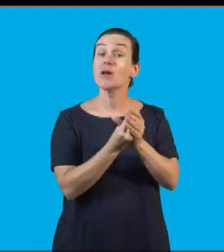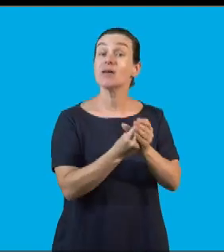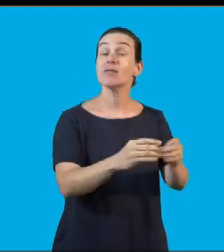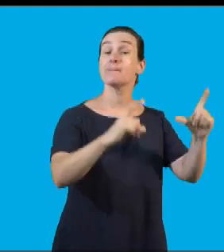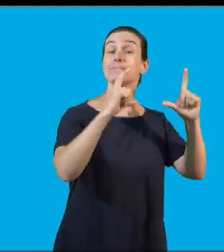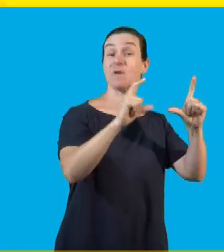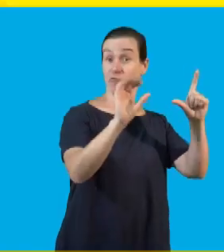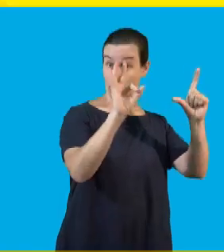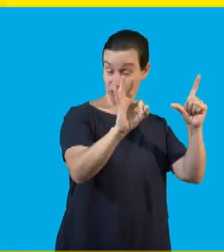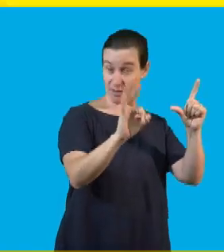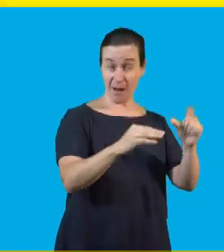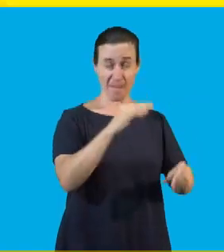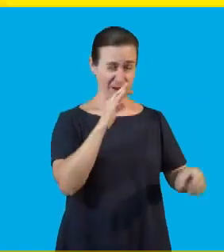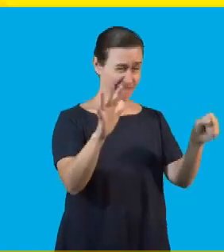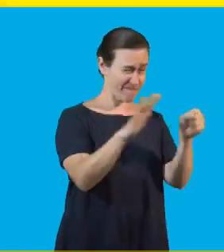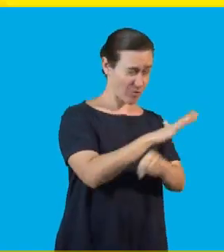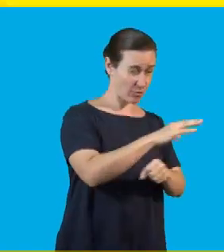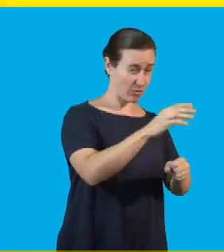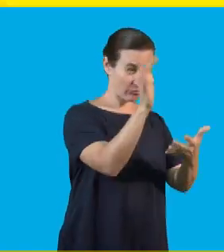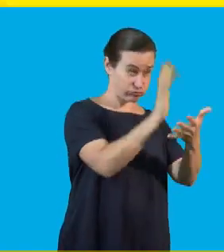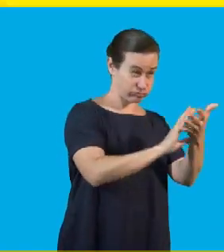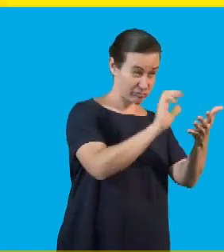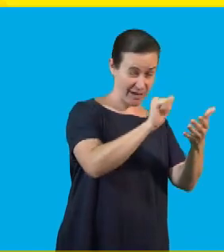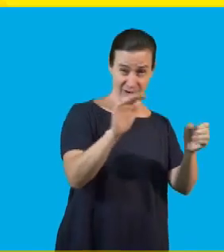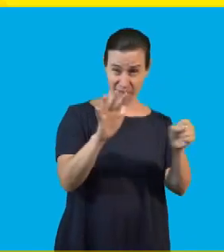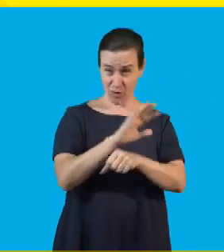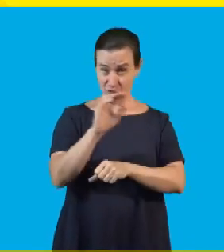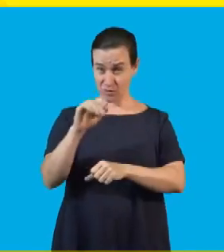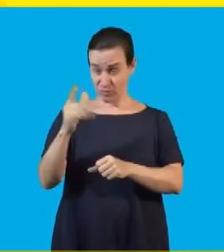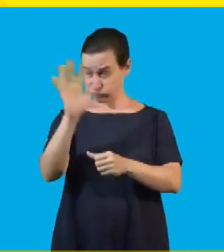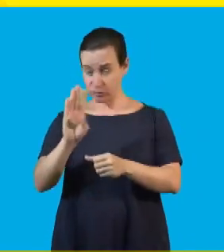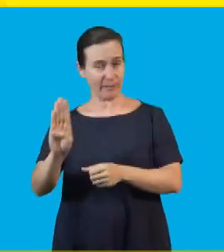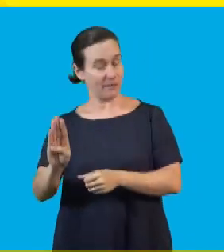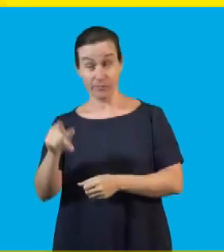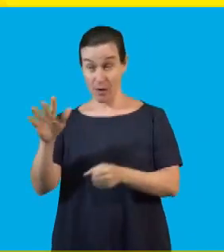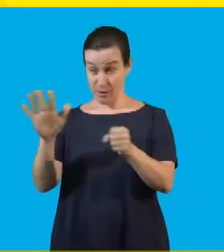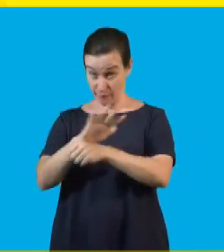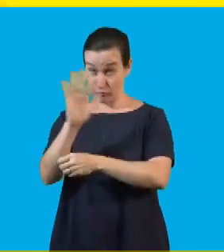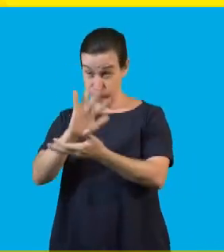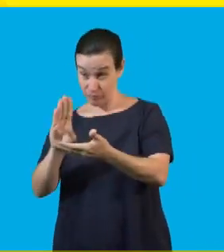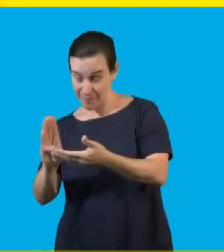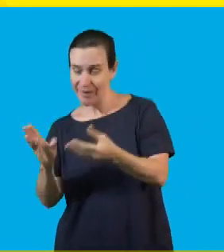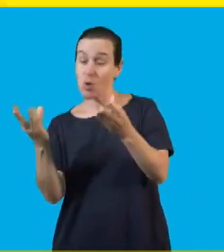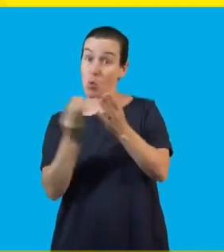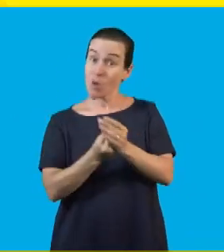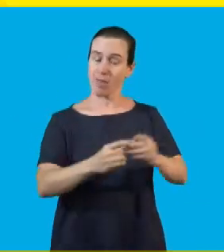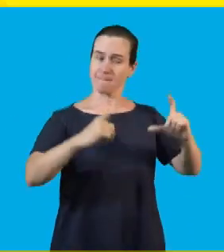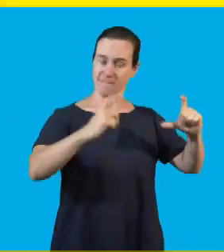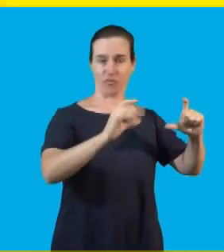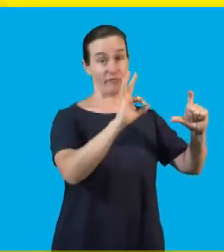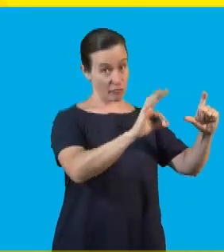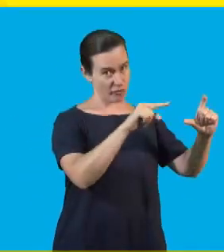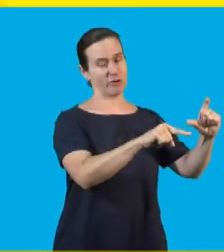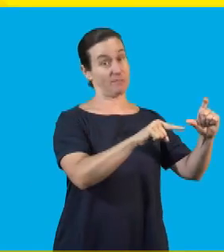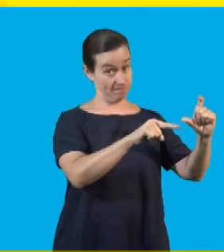3. So it's not the entire text A, it's only paragraph 3, the entire text B, and the title of text